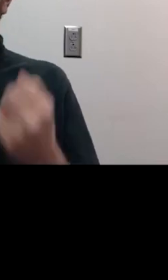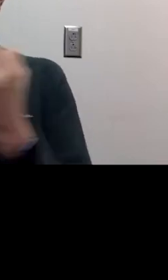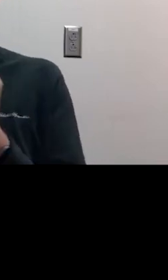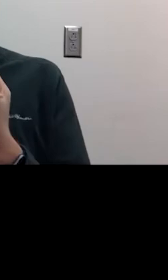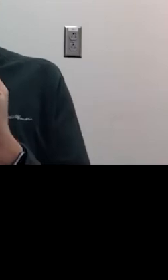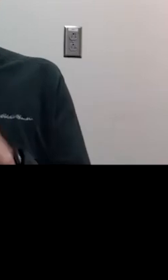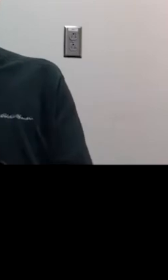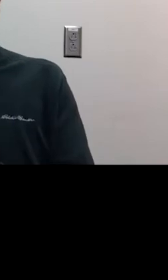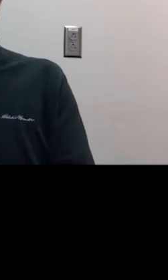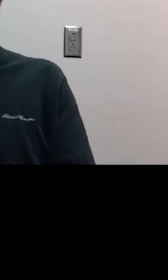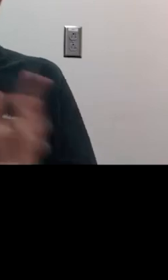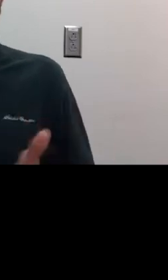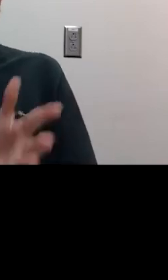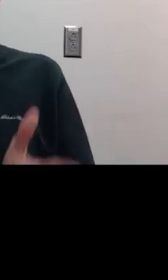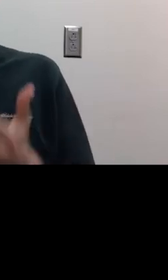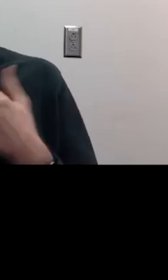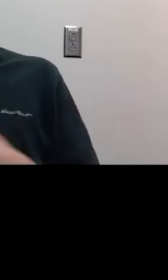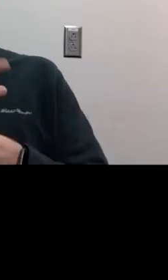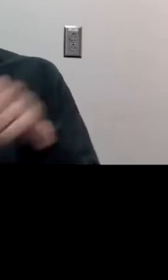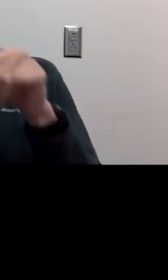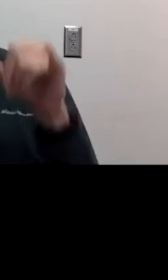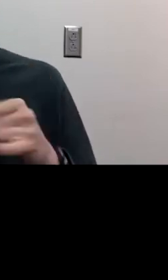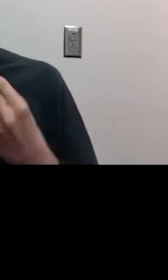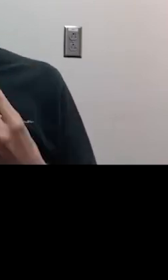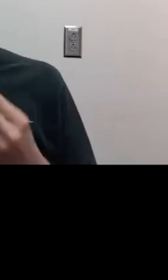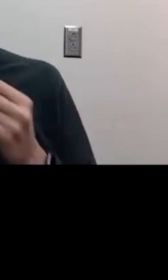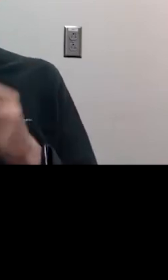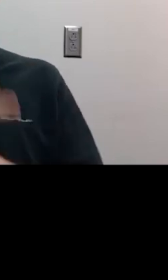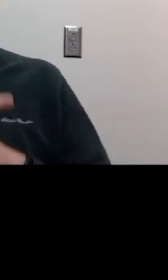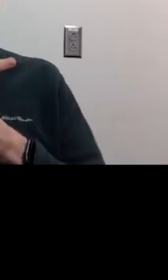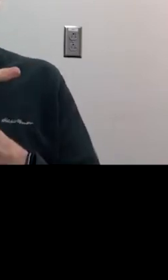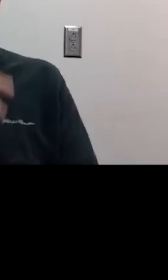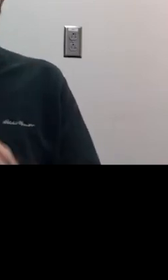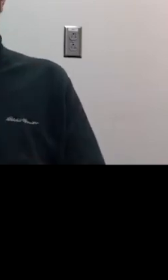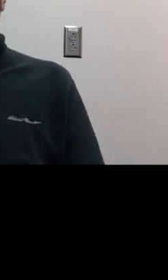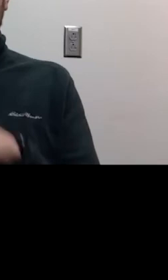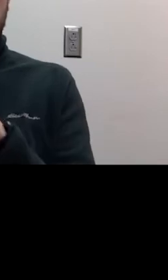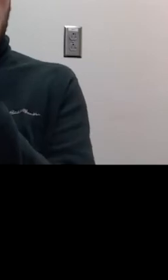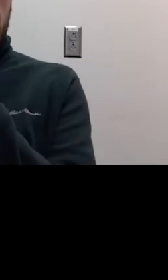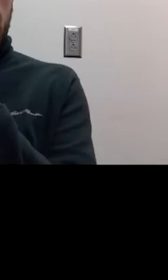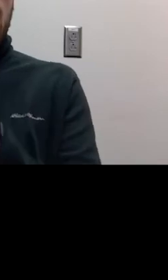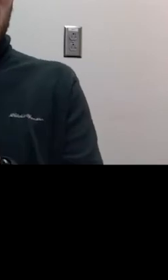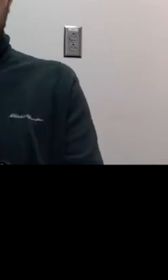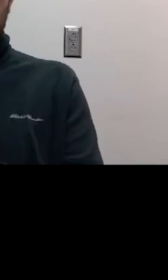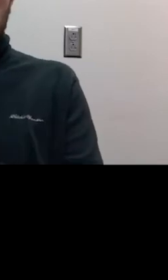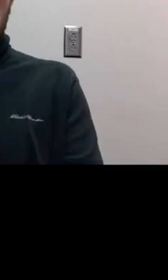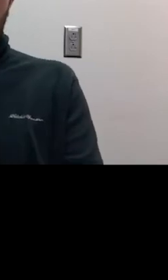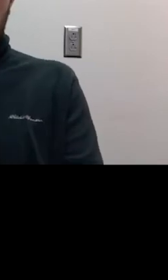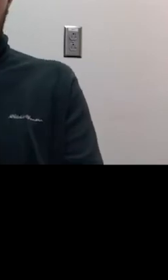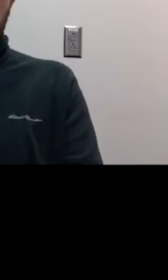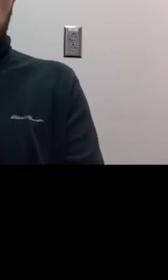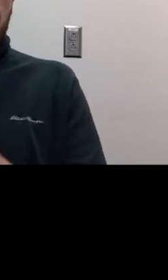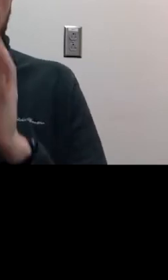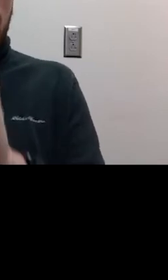been encouraging healthcare systems to think through more carefully. Telemedicine is another example. So, where could we decrease our